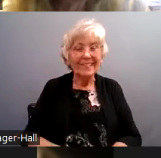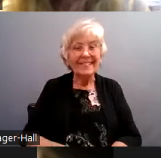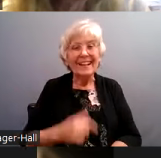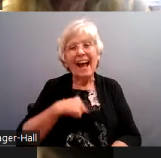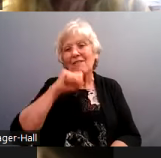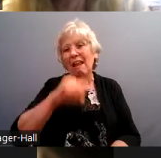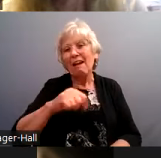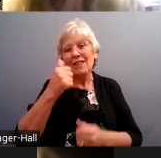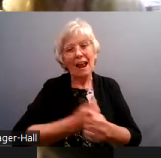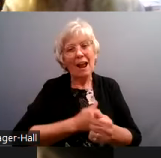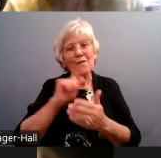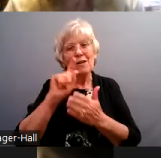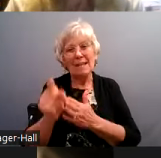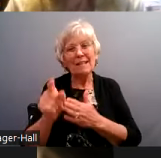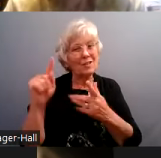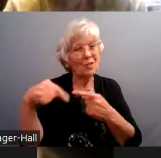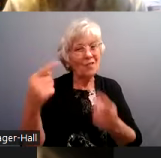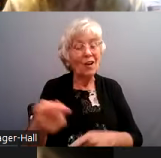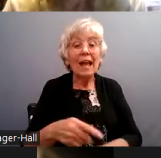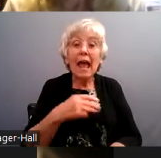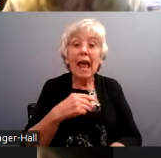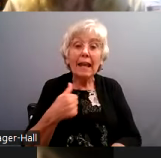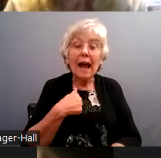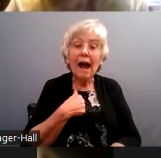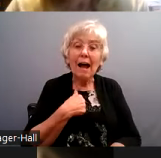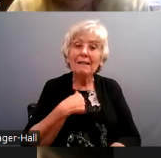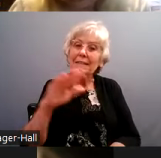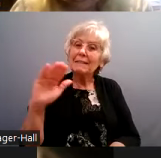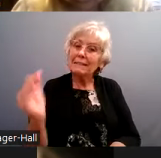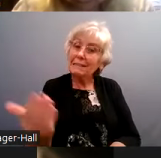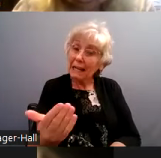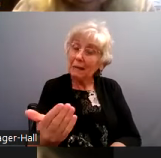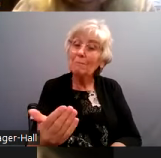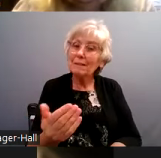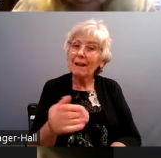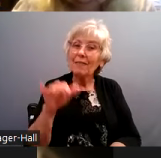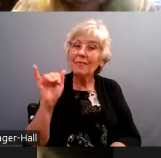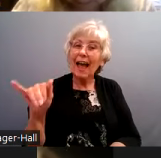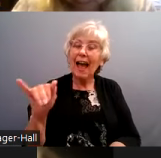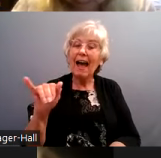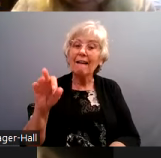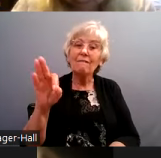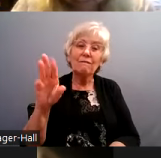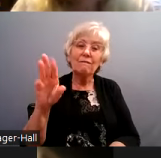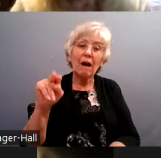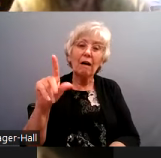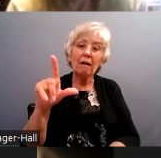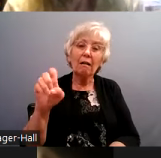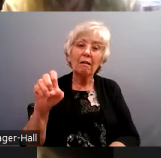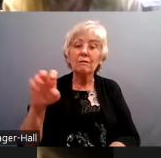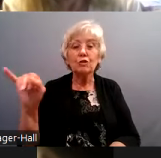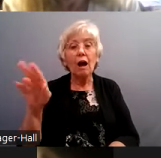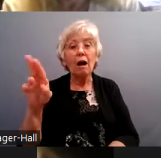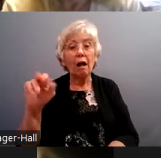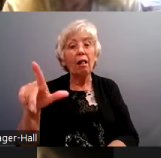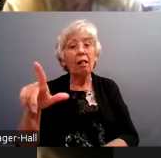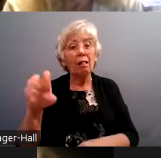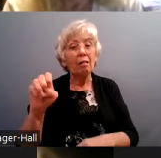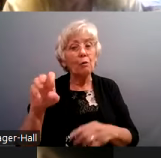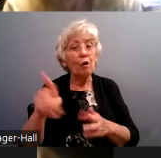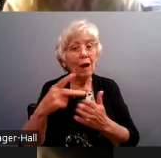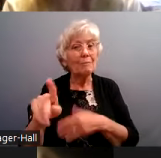I hope that we can, it seems promising, this Fungal Jungle program that we started, because we kind of got